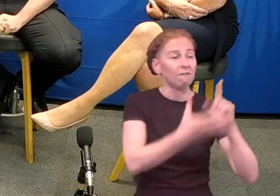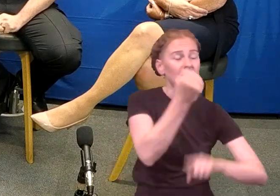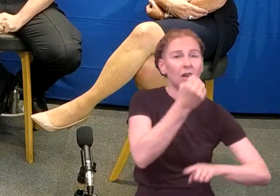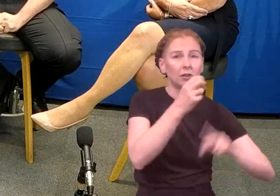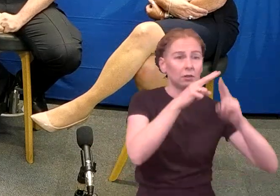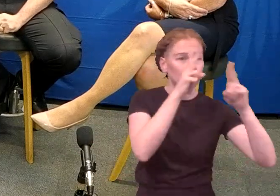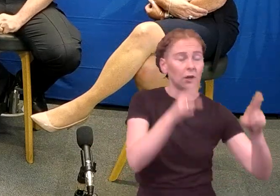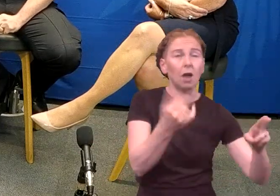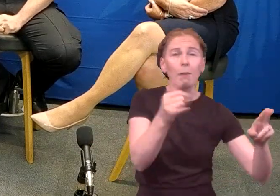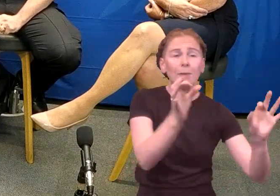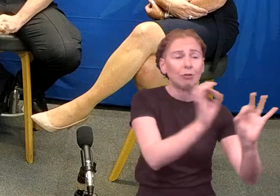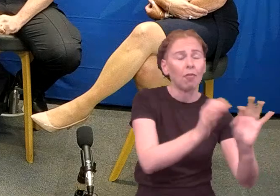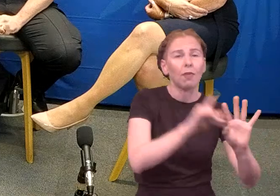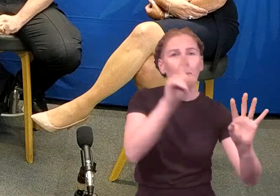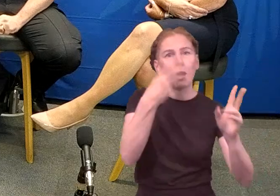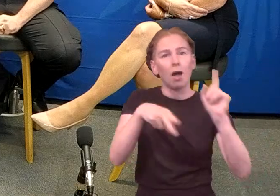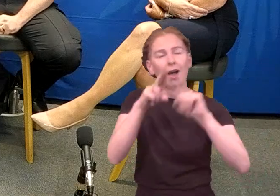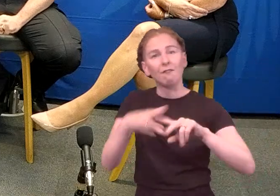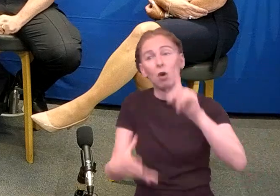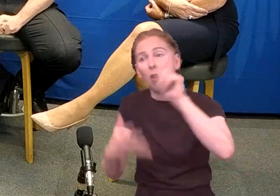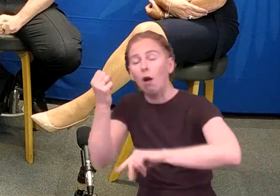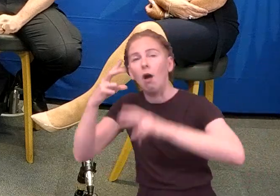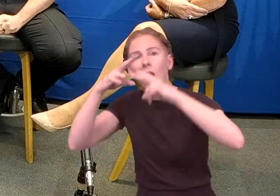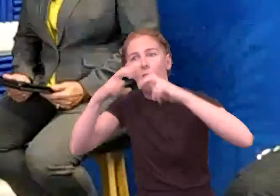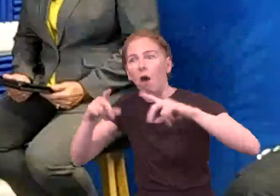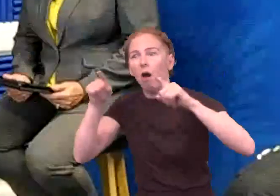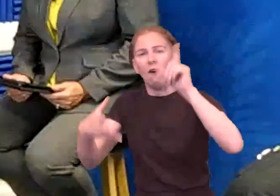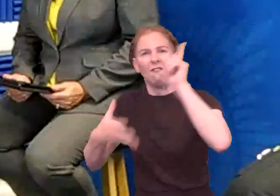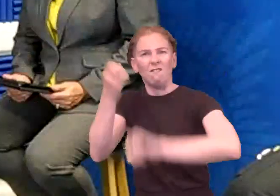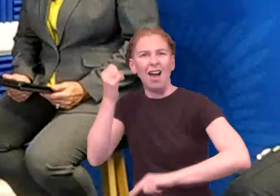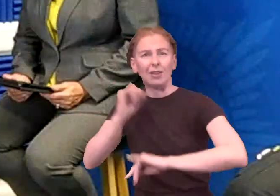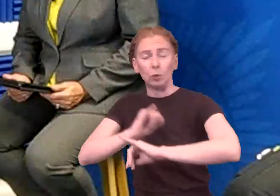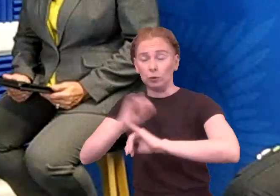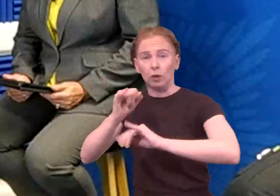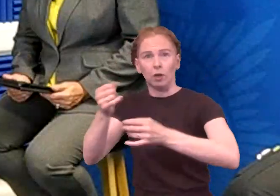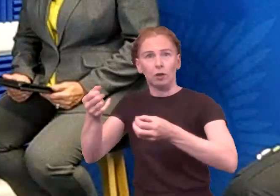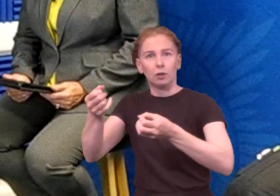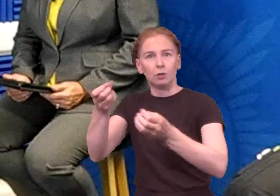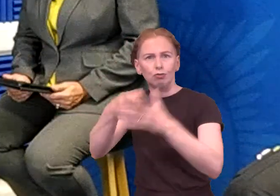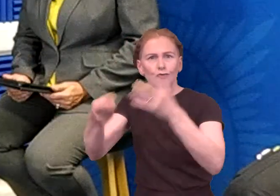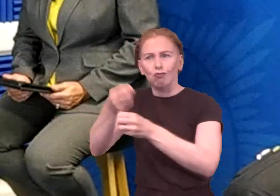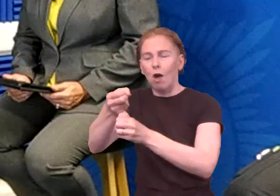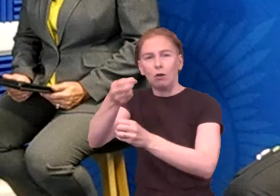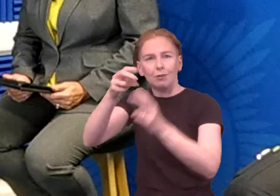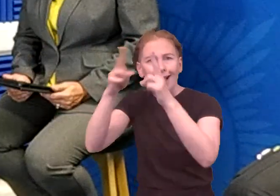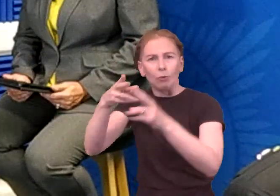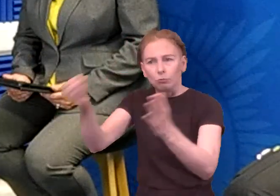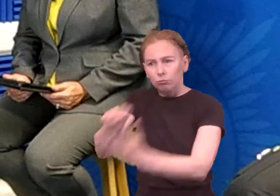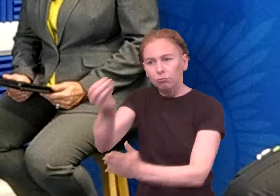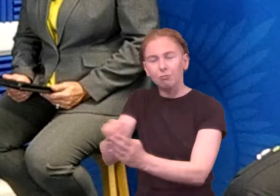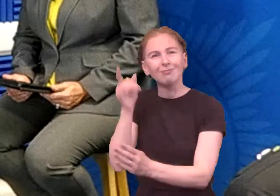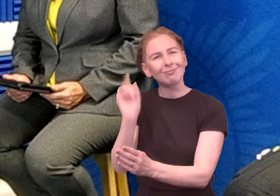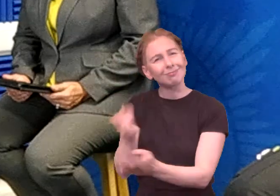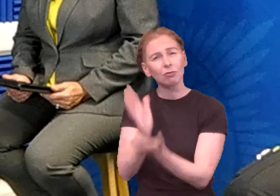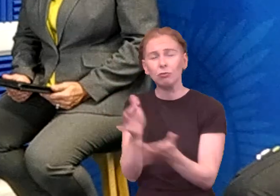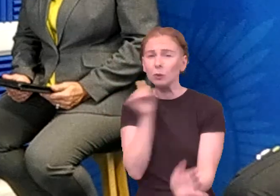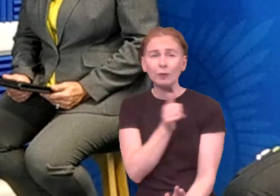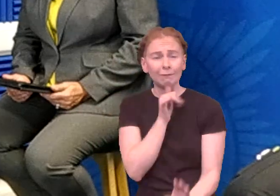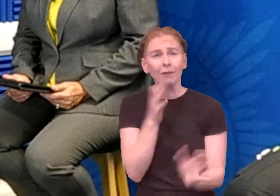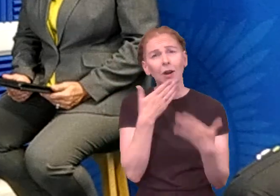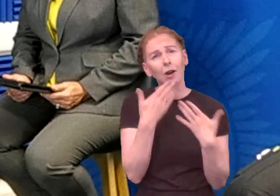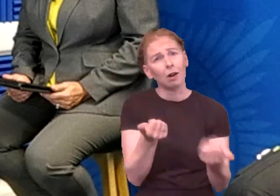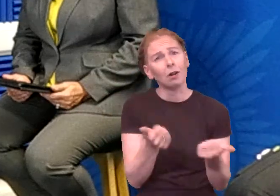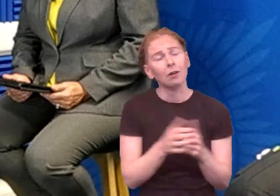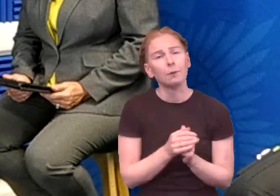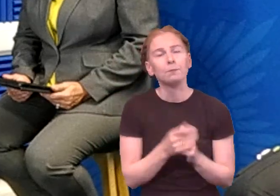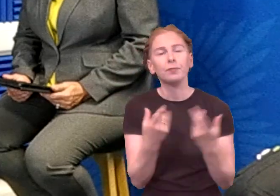anybody's time. Crime Stoppers 101 if you have to. Whichever way you are comfortable reporting it, please do. And likewise, if you're going through